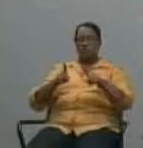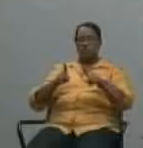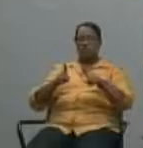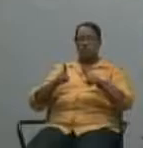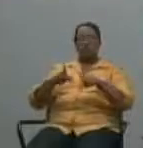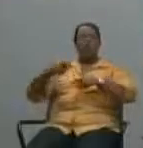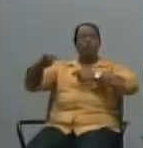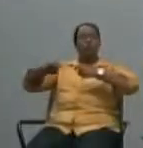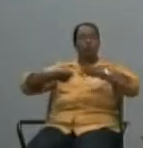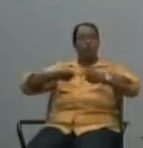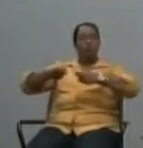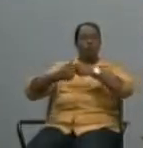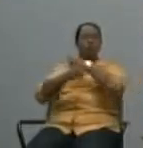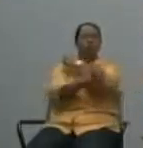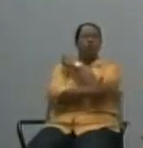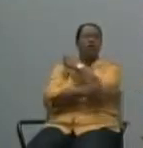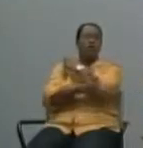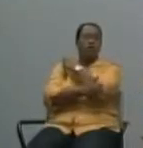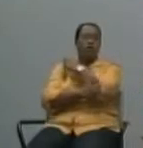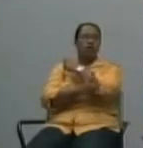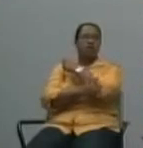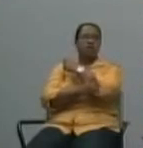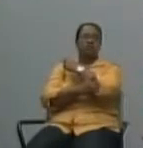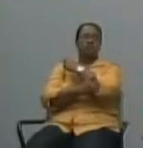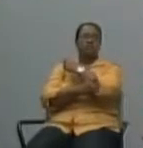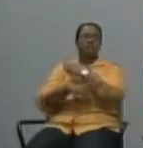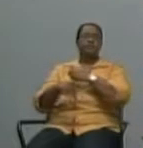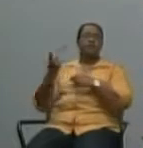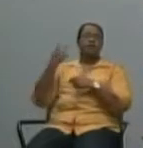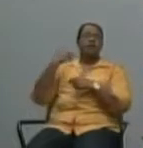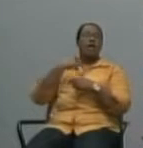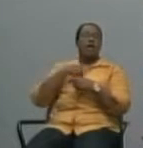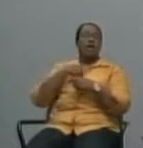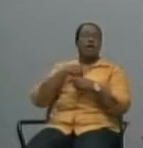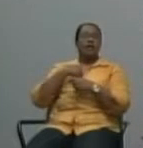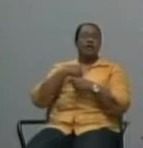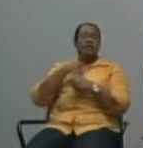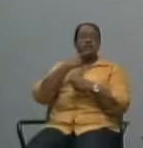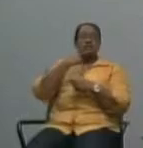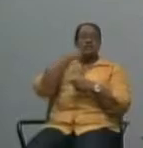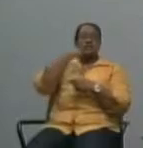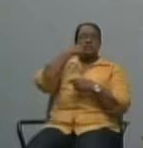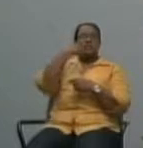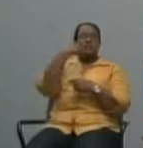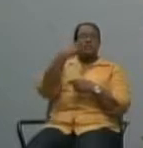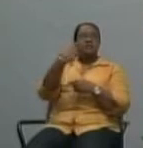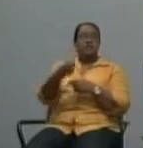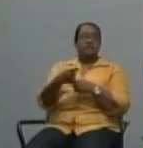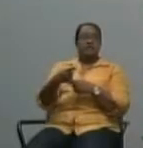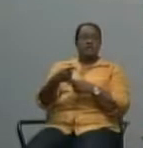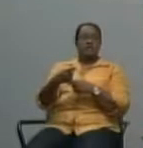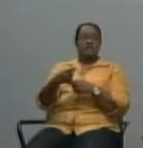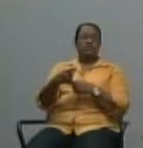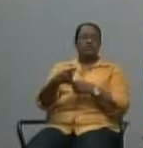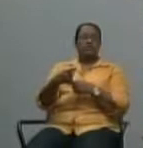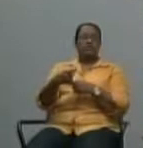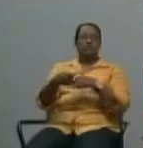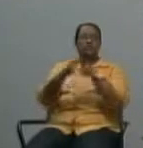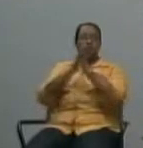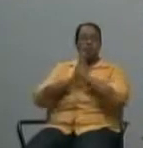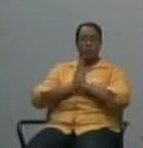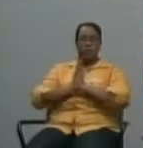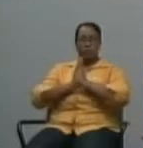First of all, I urge that prayers, intercessions, thanksgiving be made for everyone, for